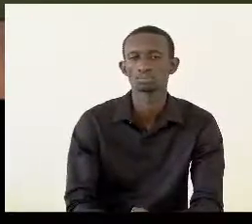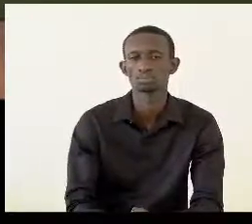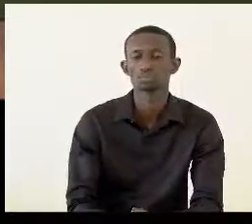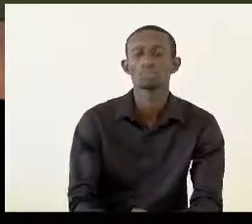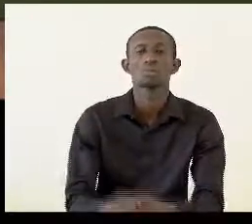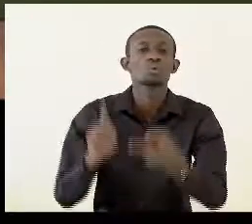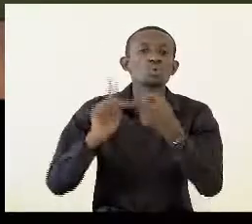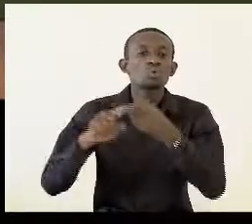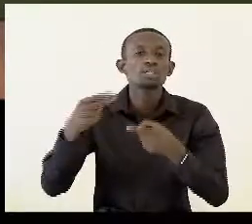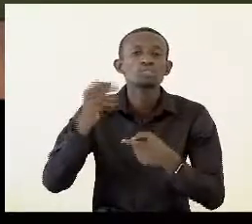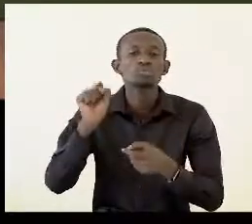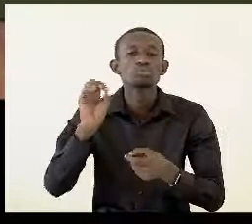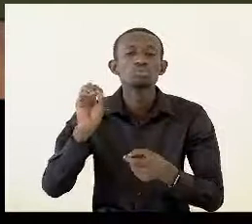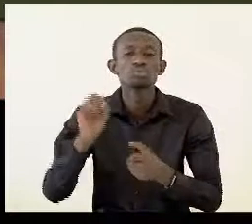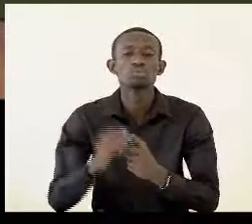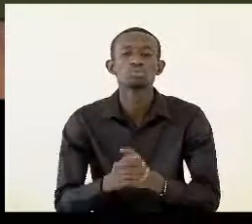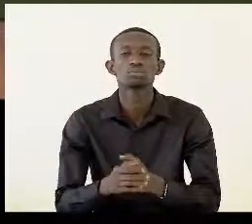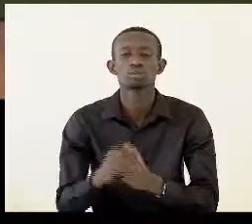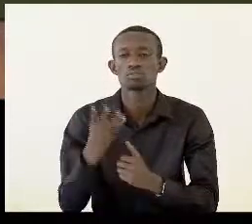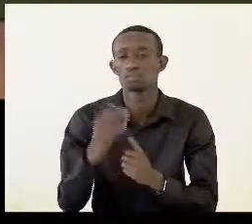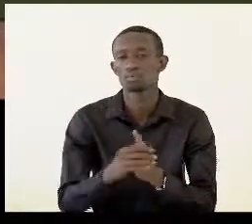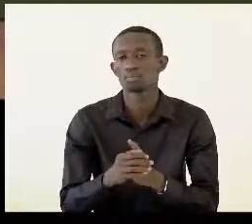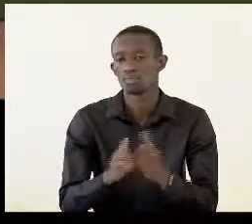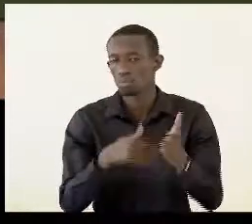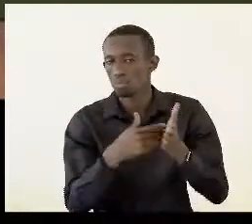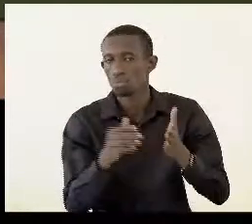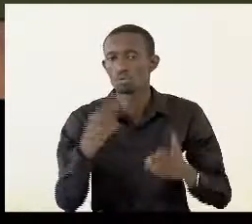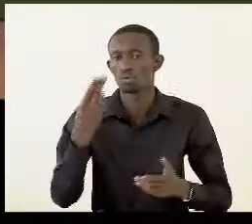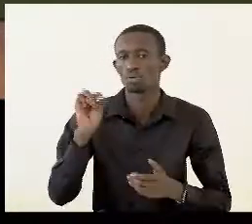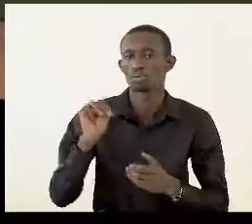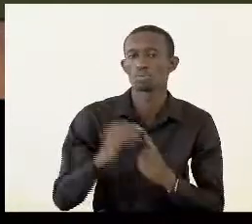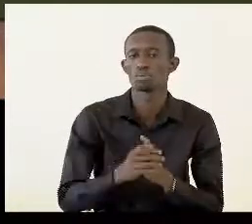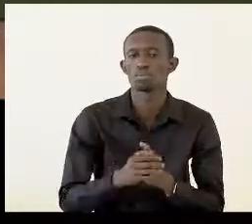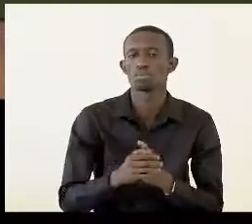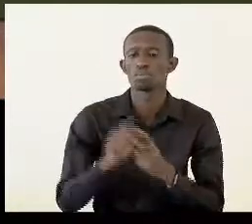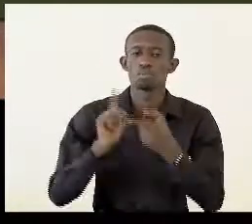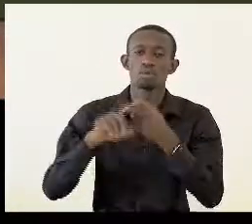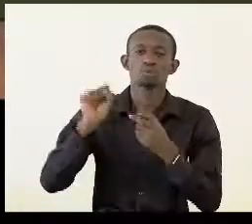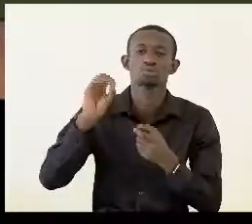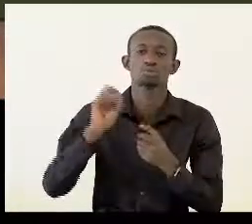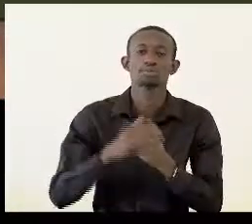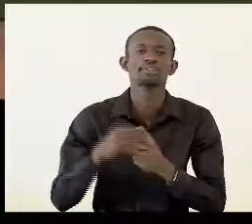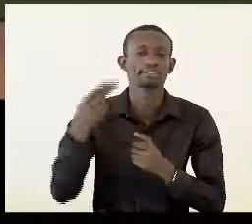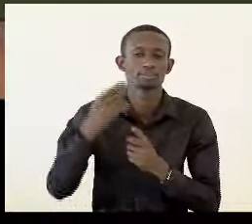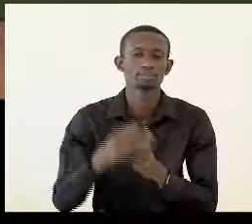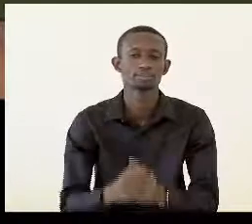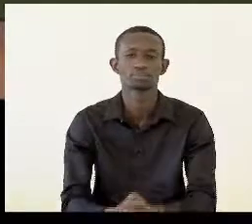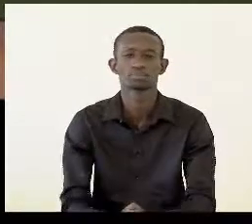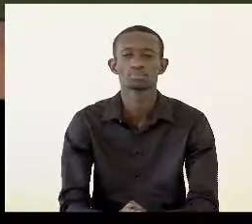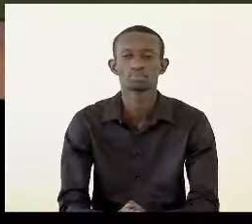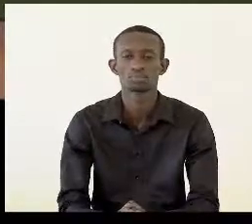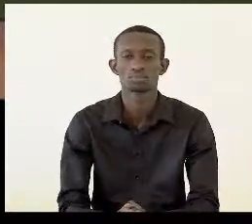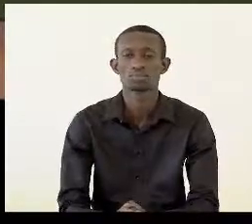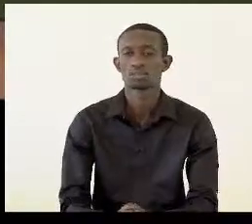reacting with aqueous sulfuric acid to produce a metal sulfate and hydrogen gas. So if